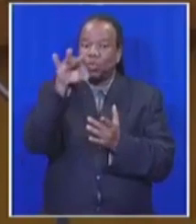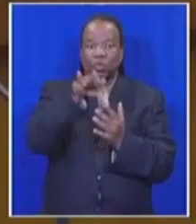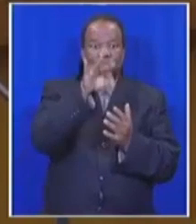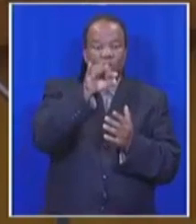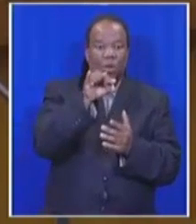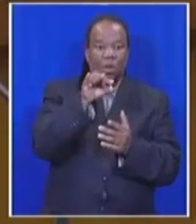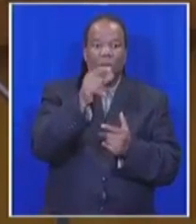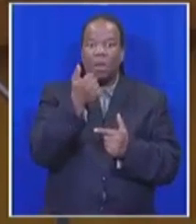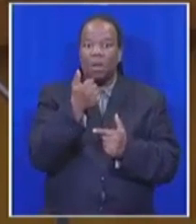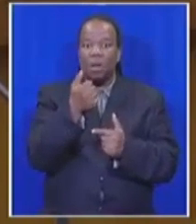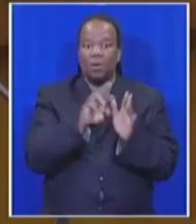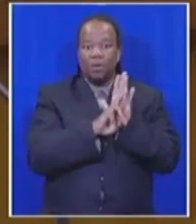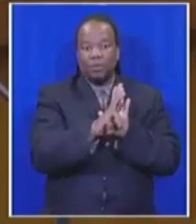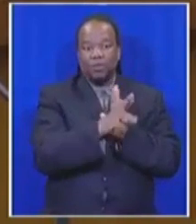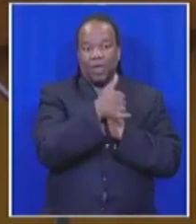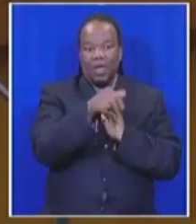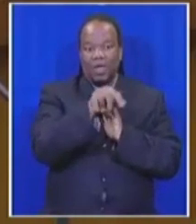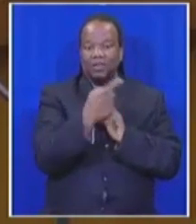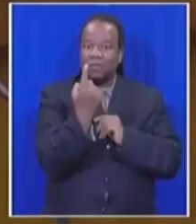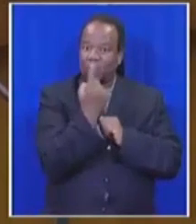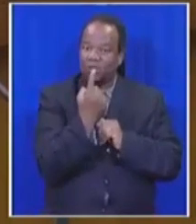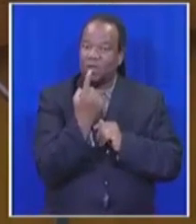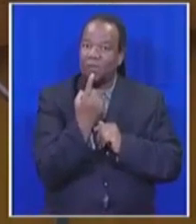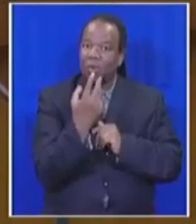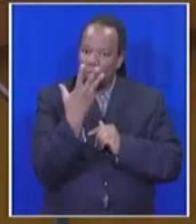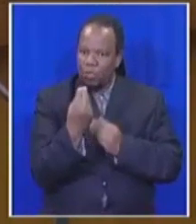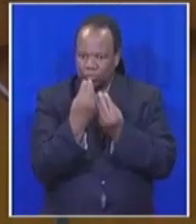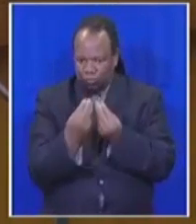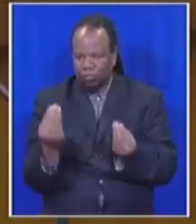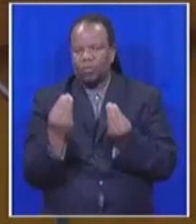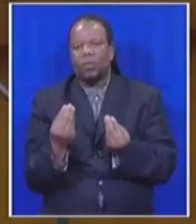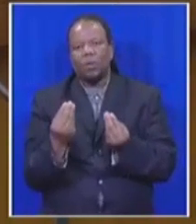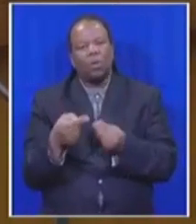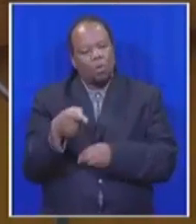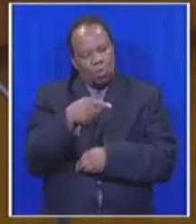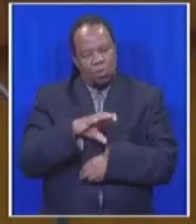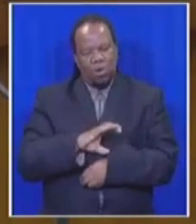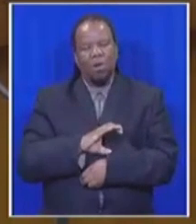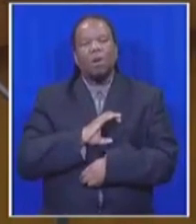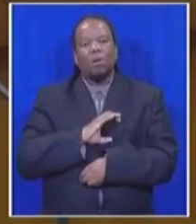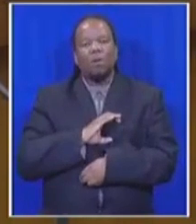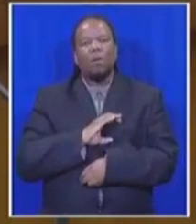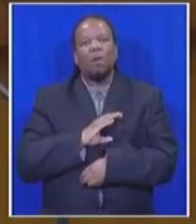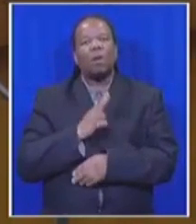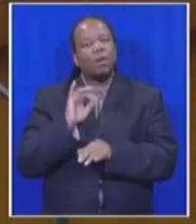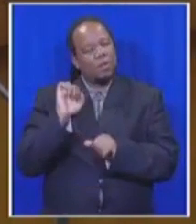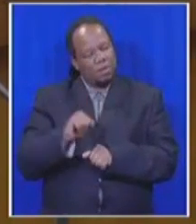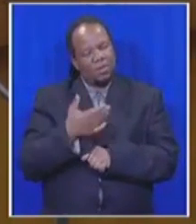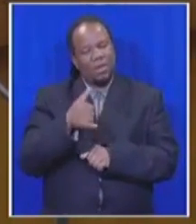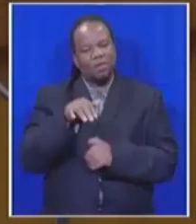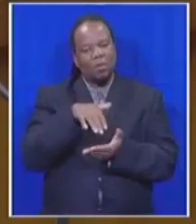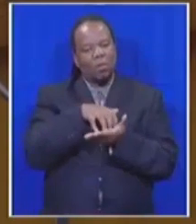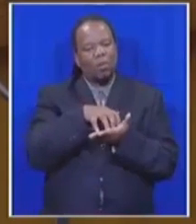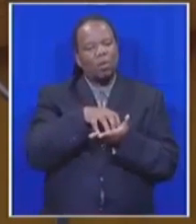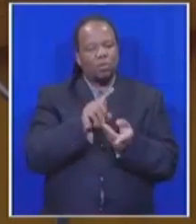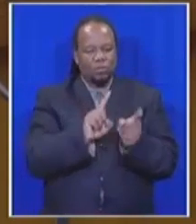narrow, selfish ends. We are confident that we will be able to correct our weaknesses. And